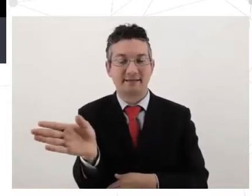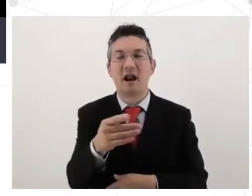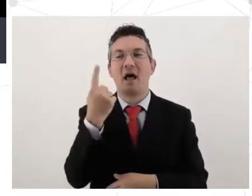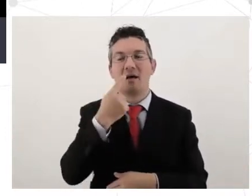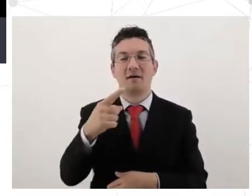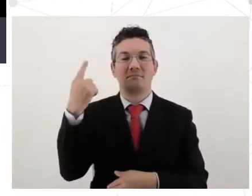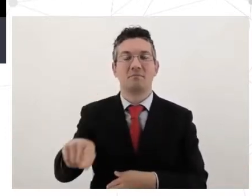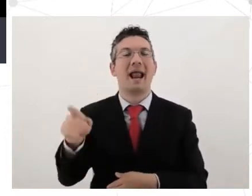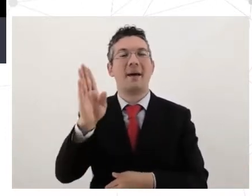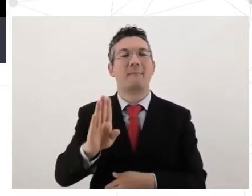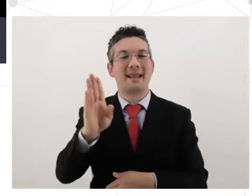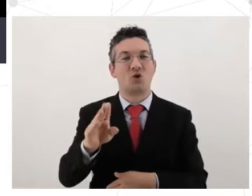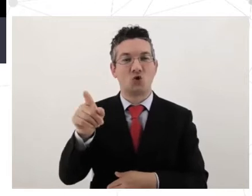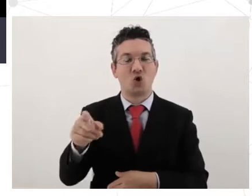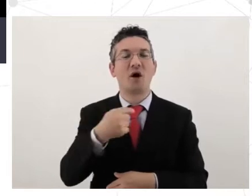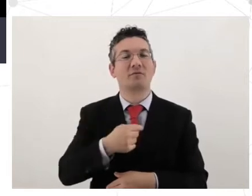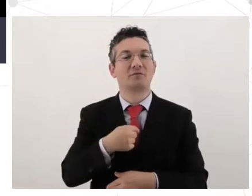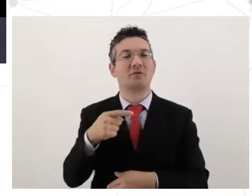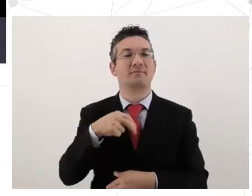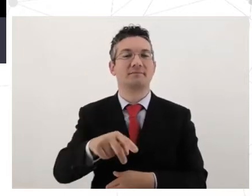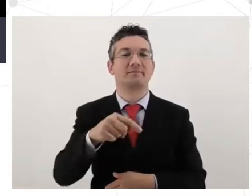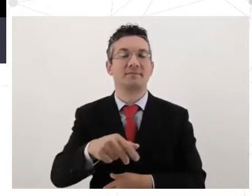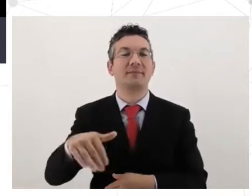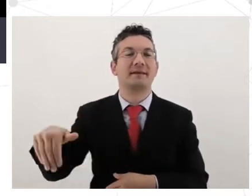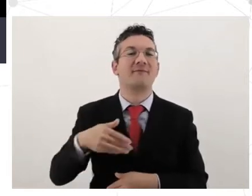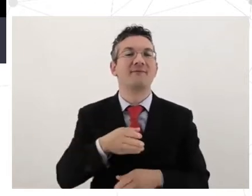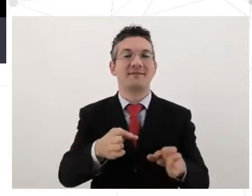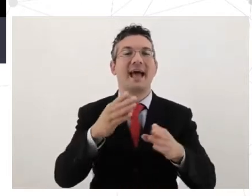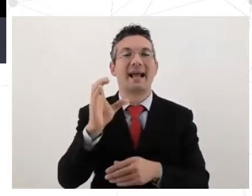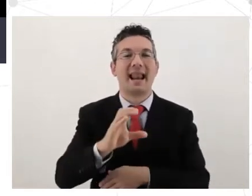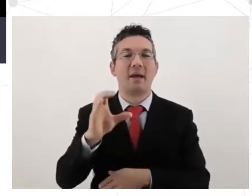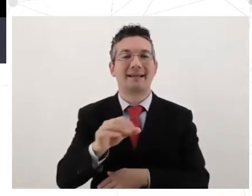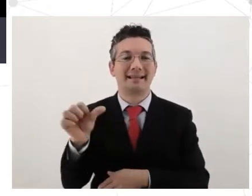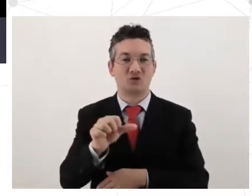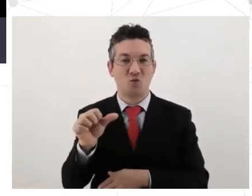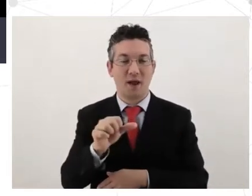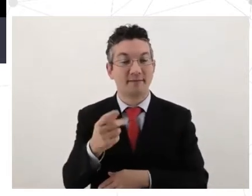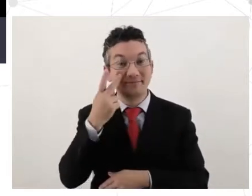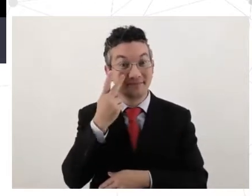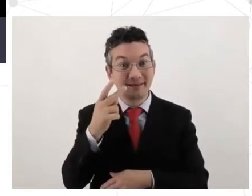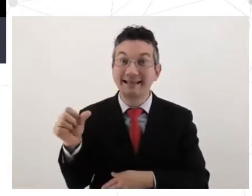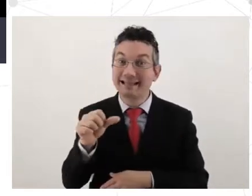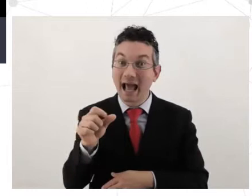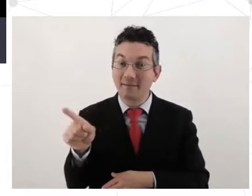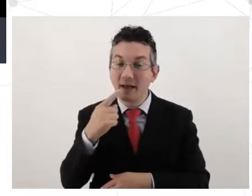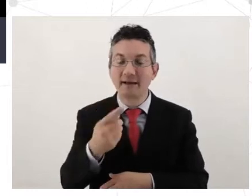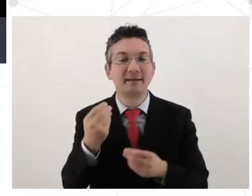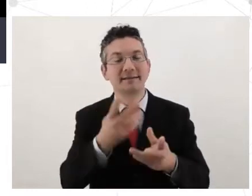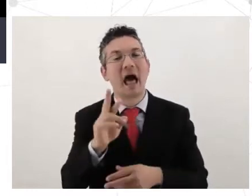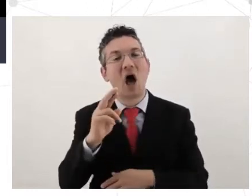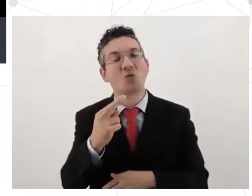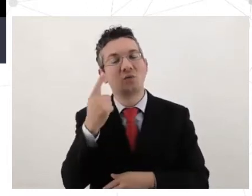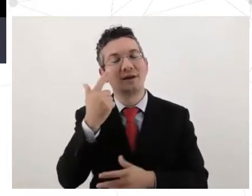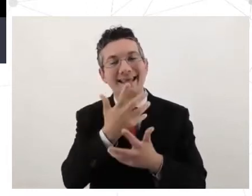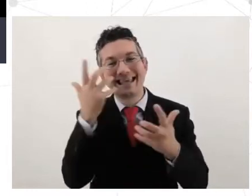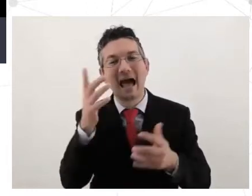good pizza. And it's also telling me that Brixel is going to be in front of us if we keep following